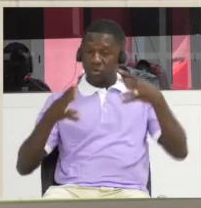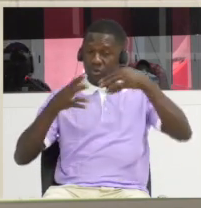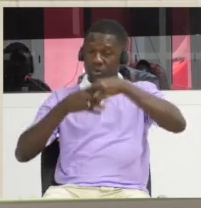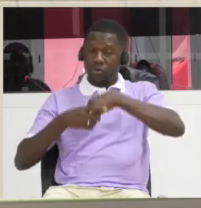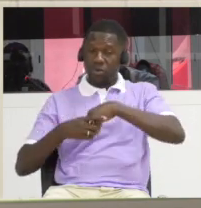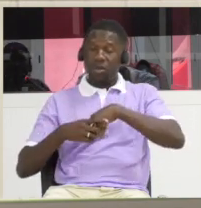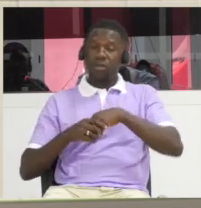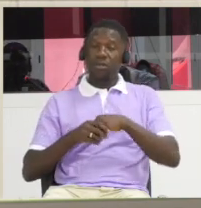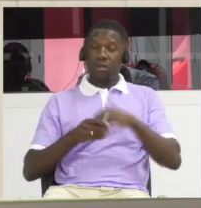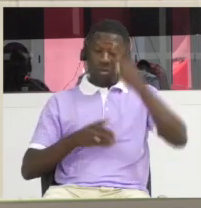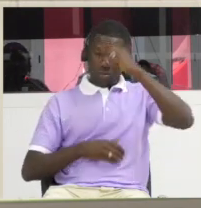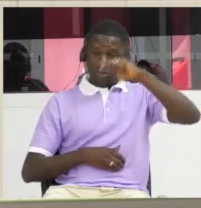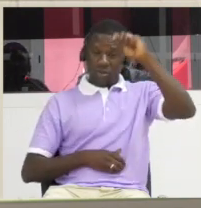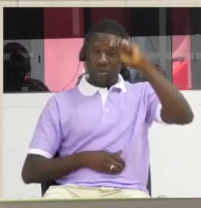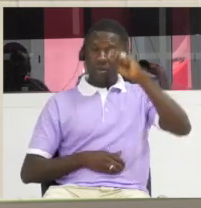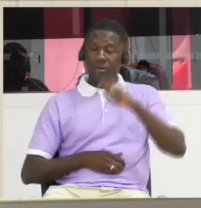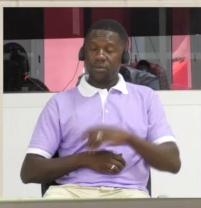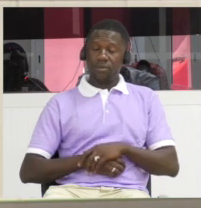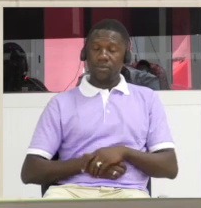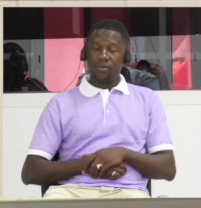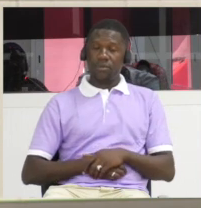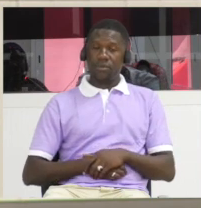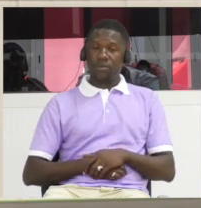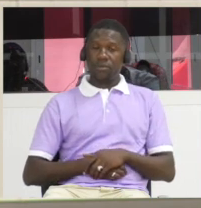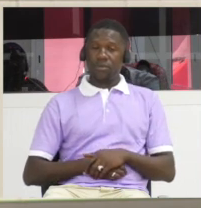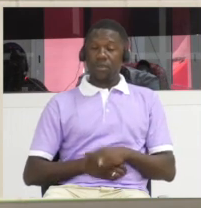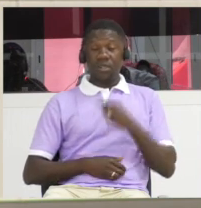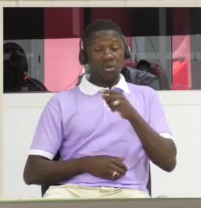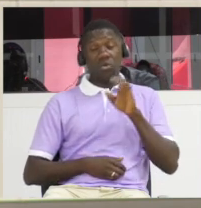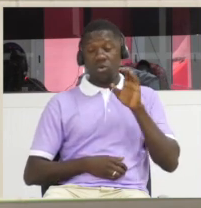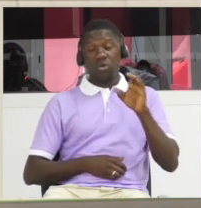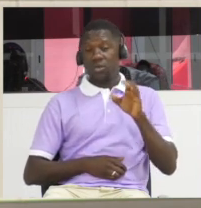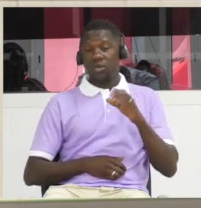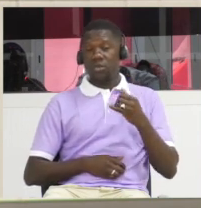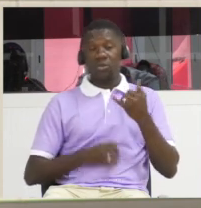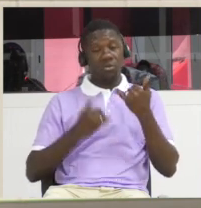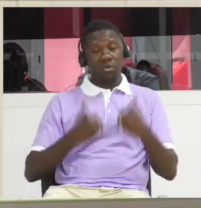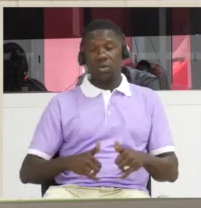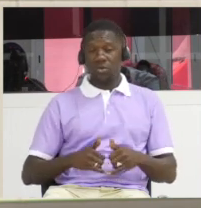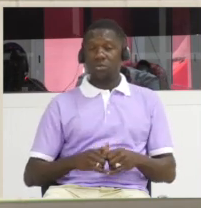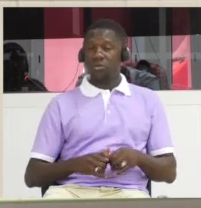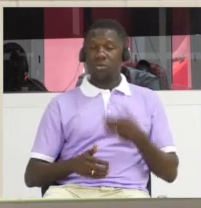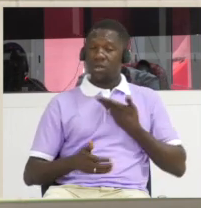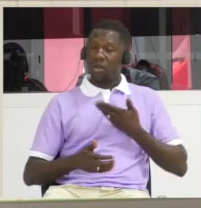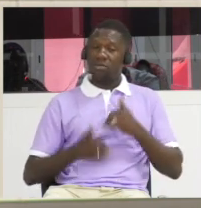amalgamated with the police, the country lost